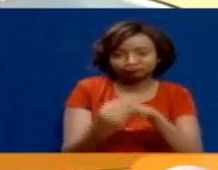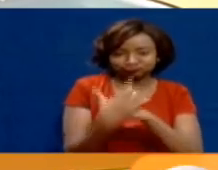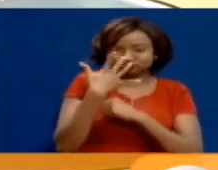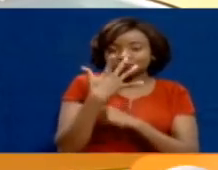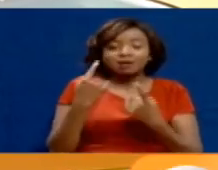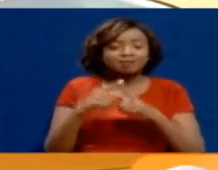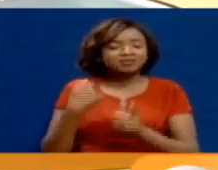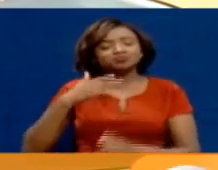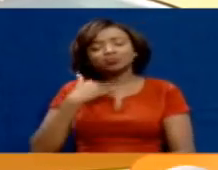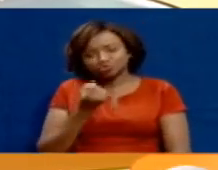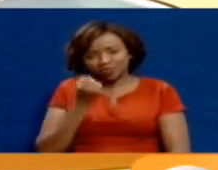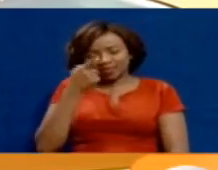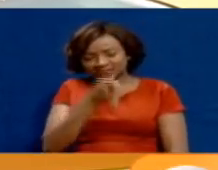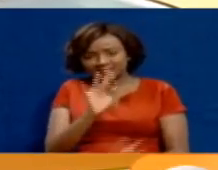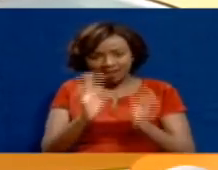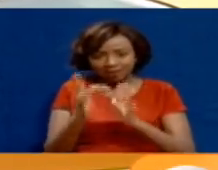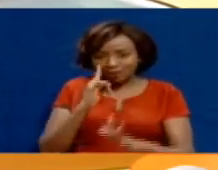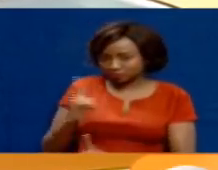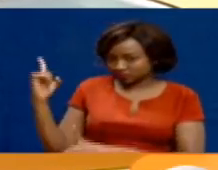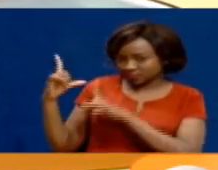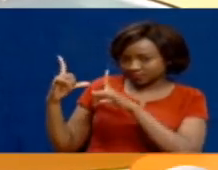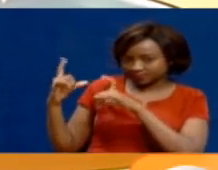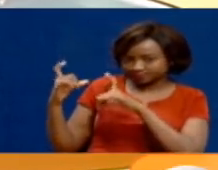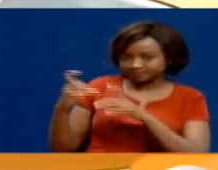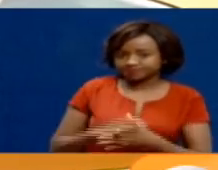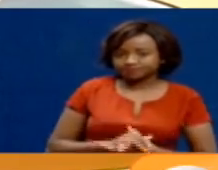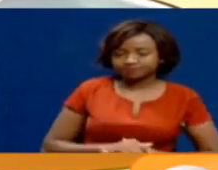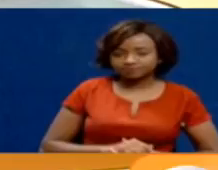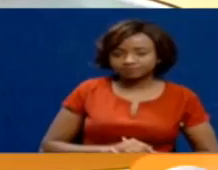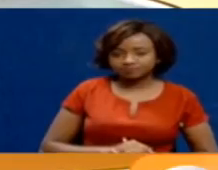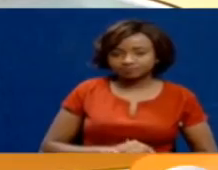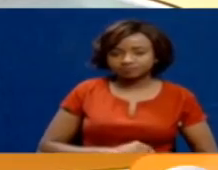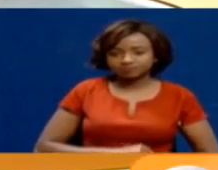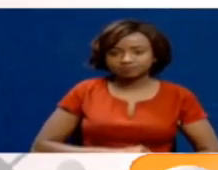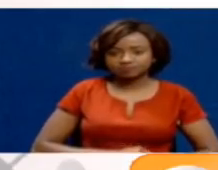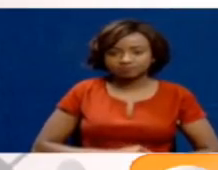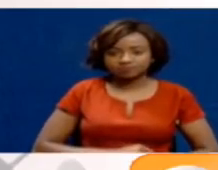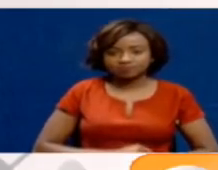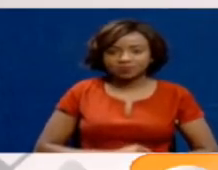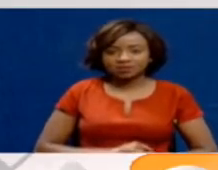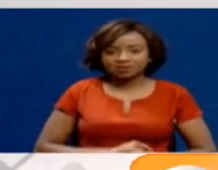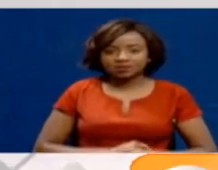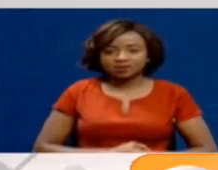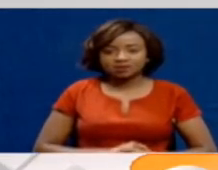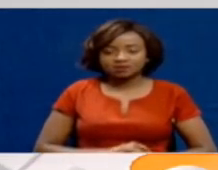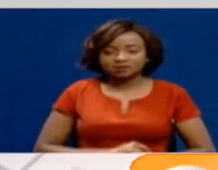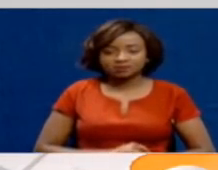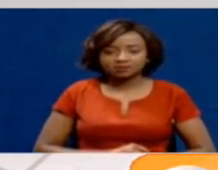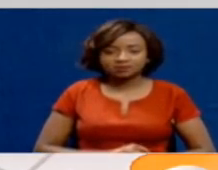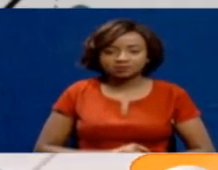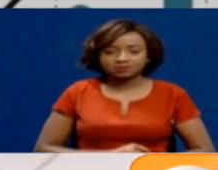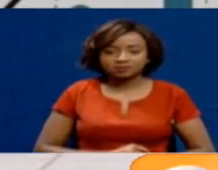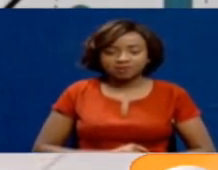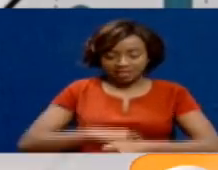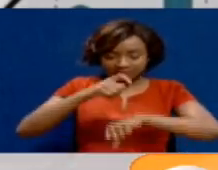it behaves, I want to show those graphics really quickly, if we can get those up, of how the virus, how long it lasts once it comes into contact with